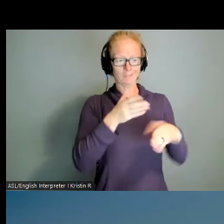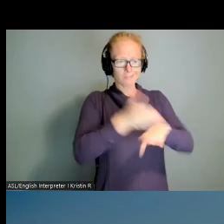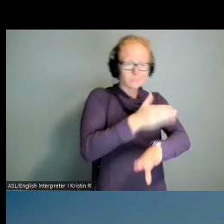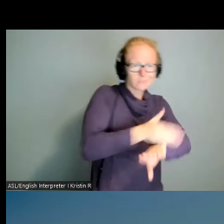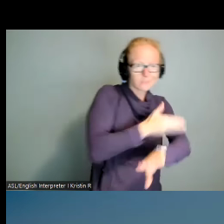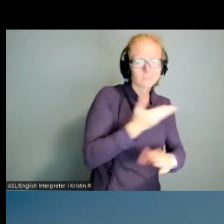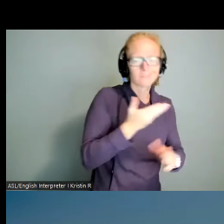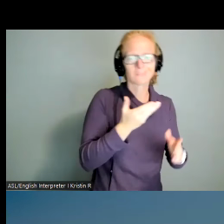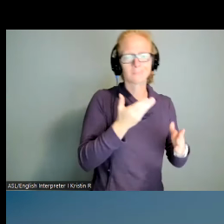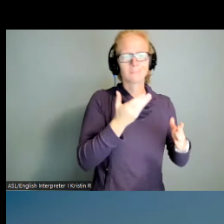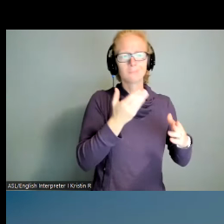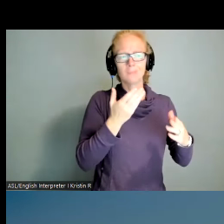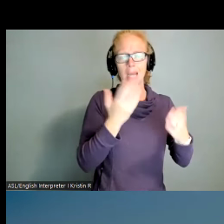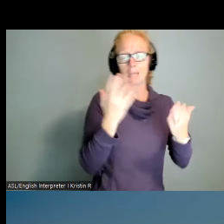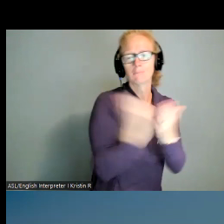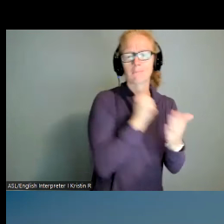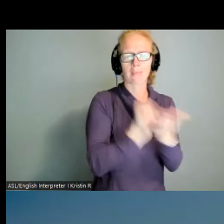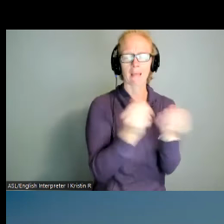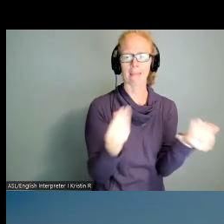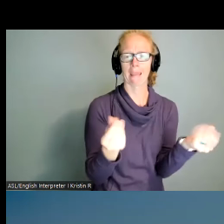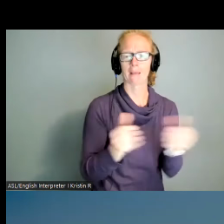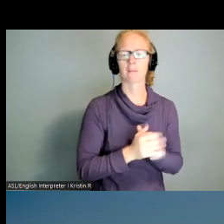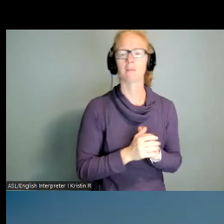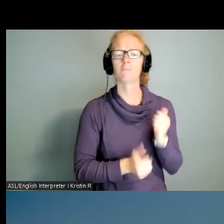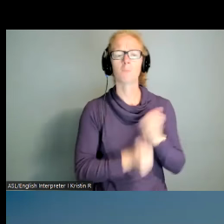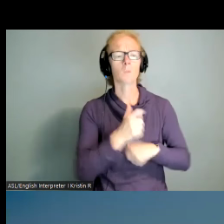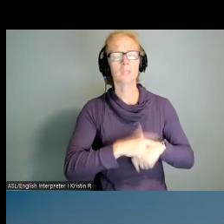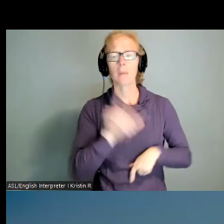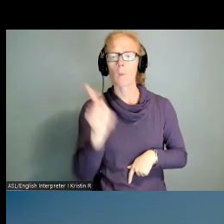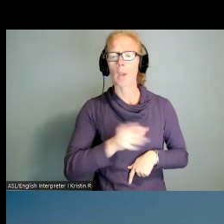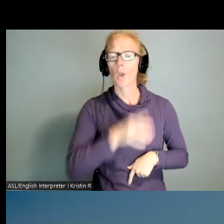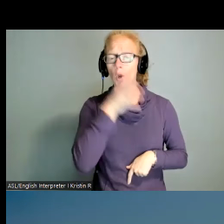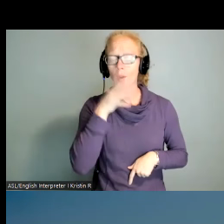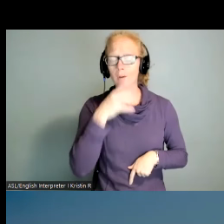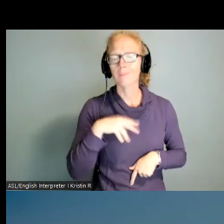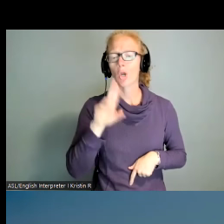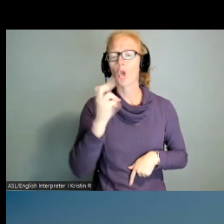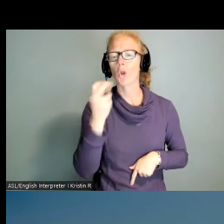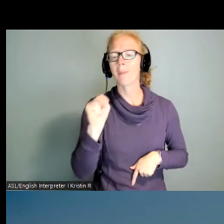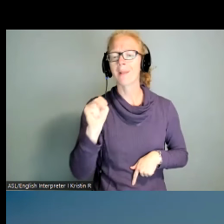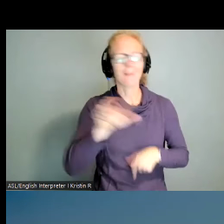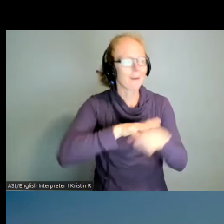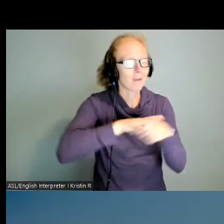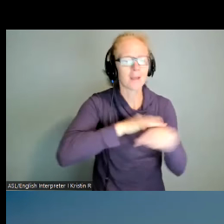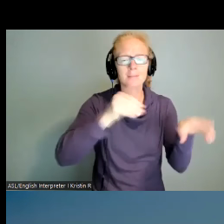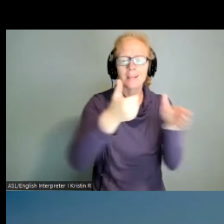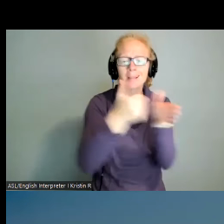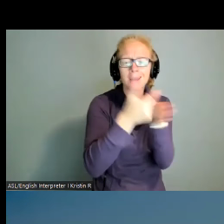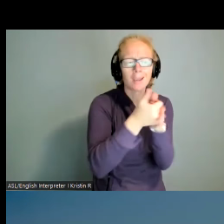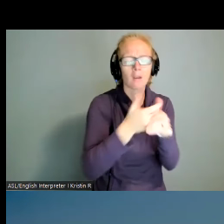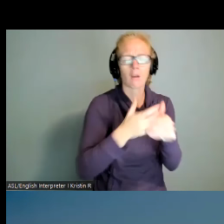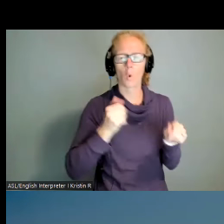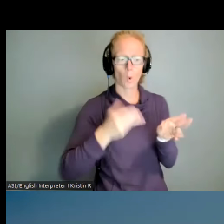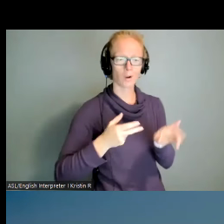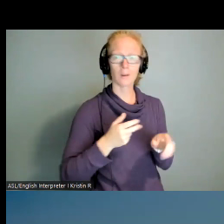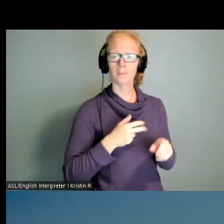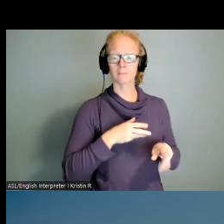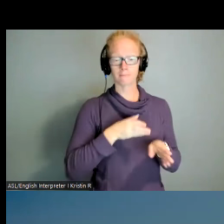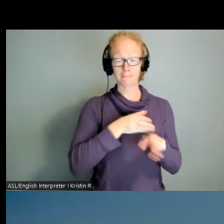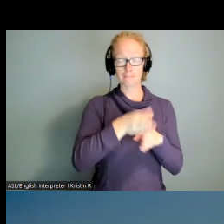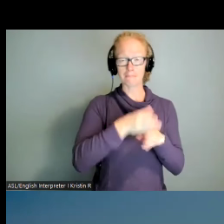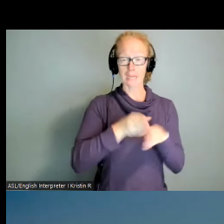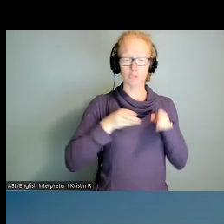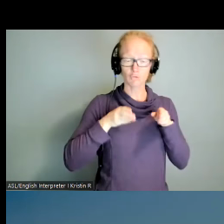Gas stations also often located in urban neighborhoods close to community services, on commercial corridors, as well as on key intersections